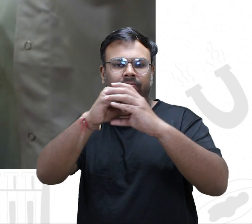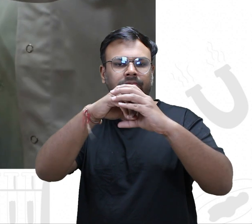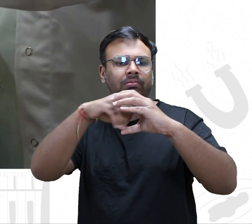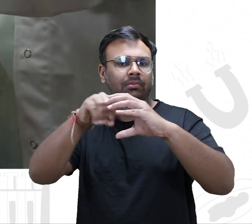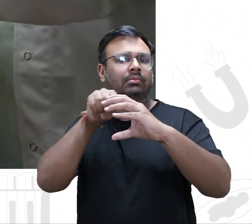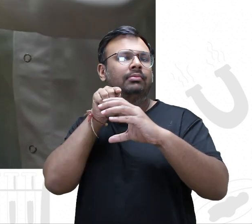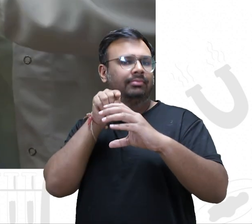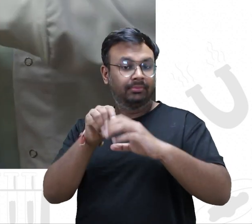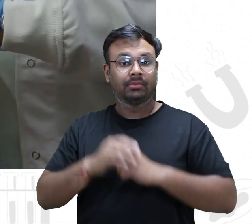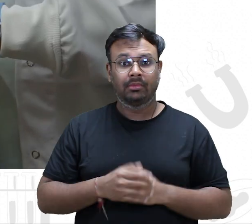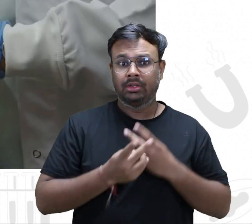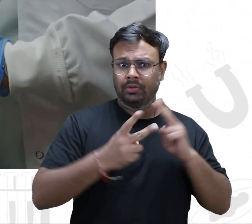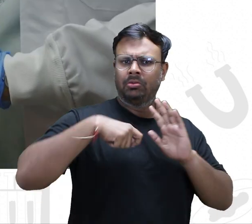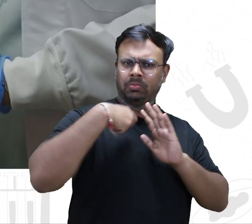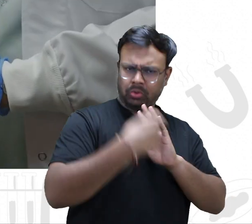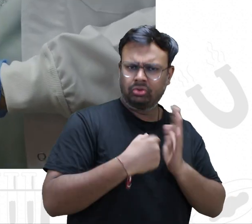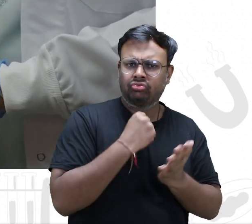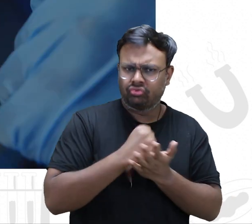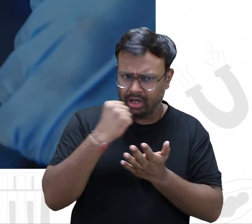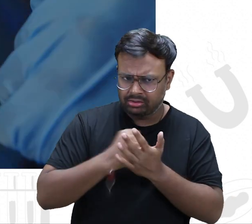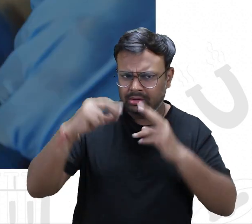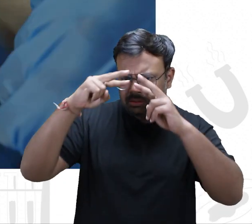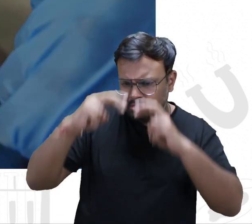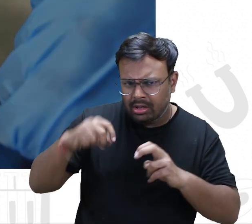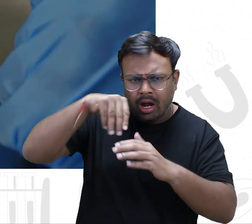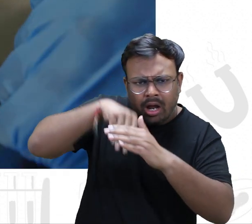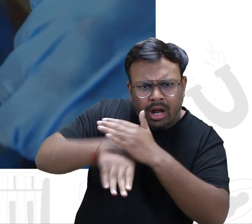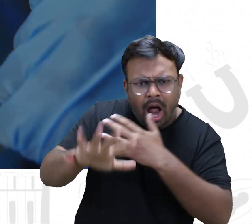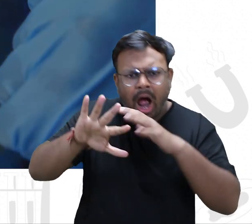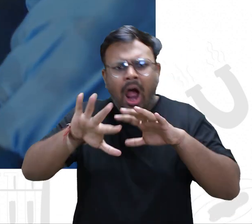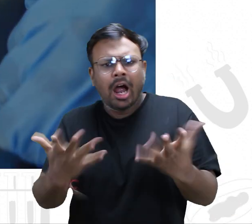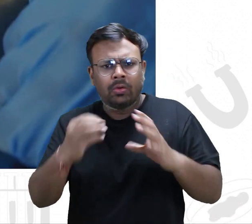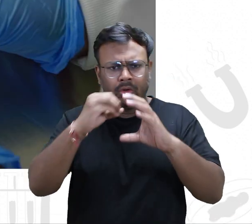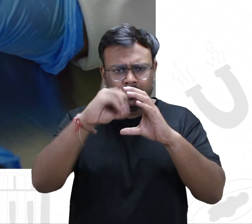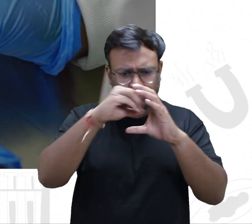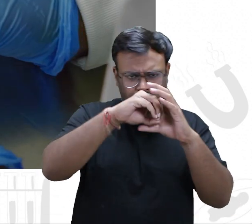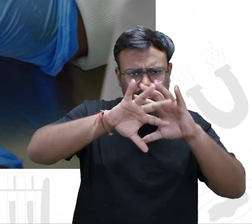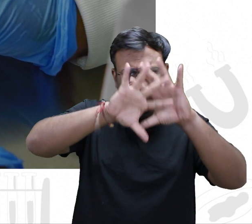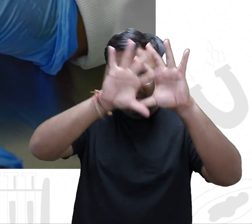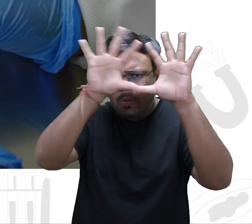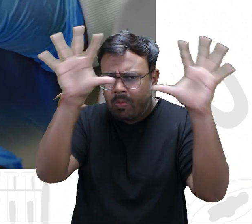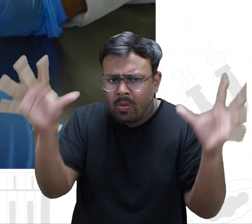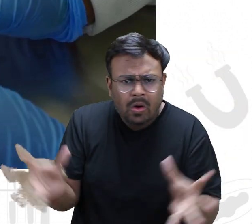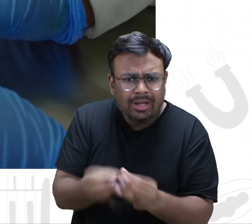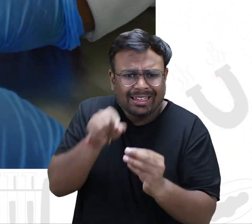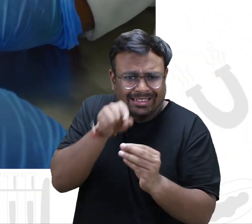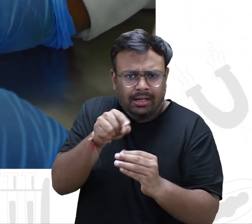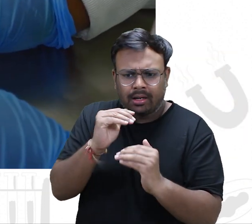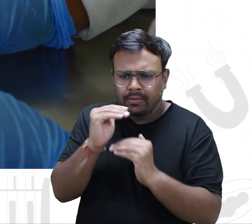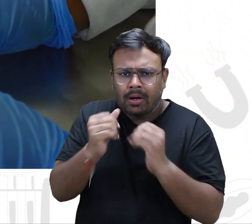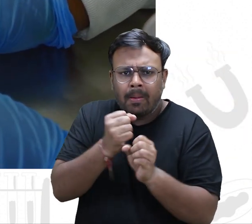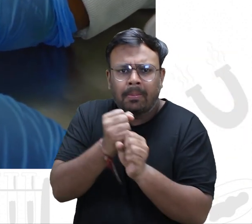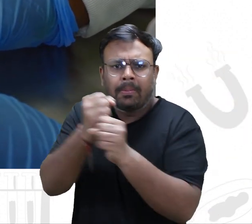The different projects in our lab try to investigate each of these players to eventually contribute to a holistic understanding of the